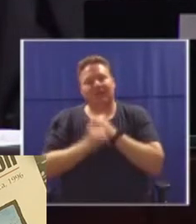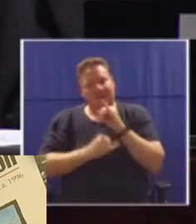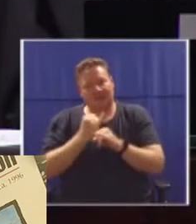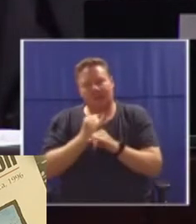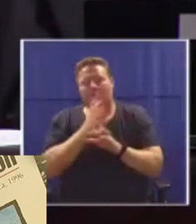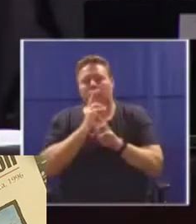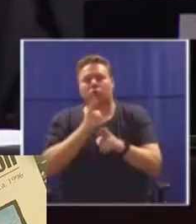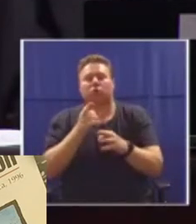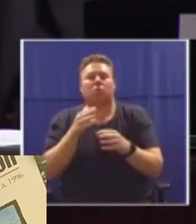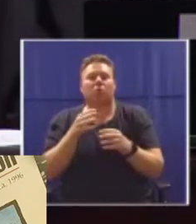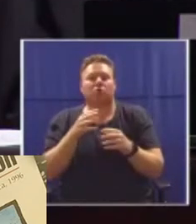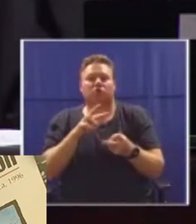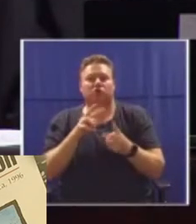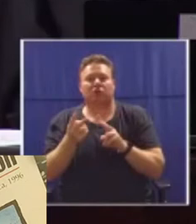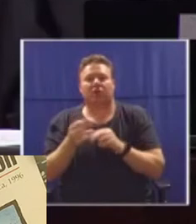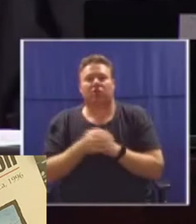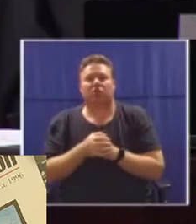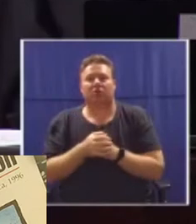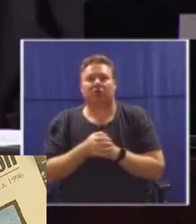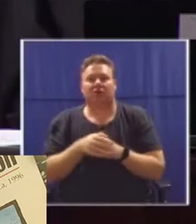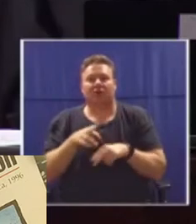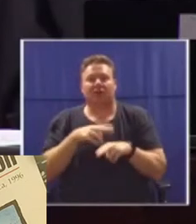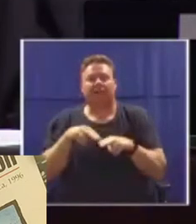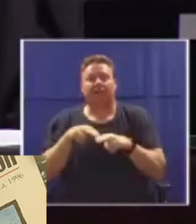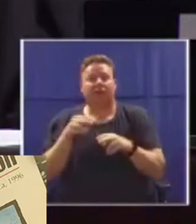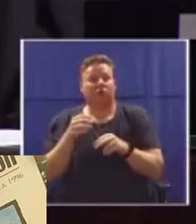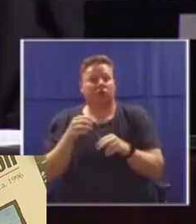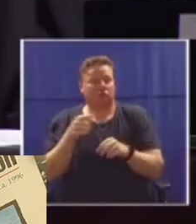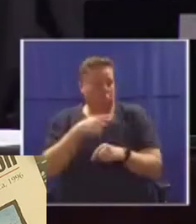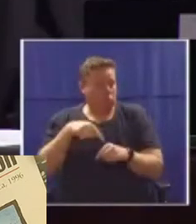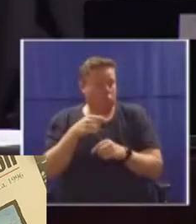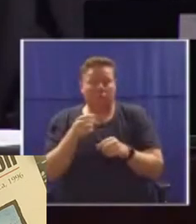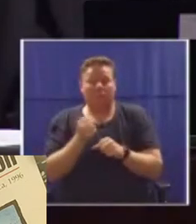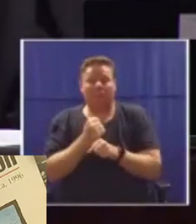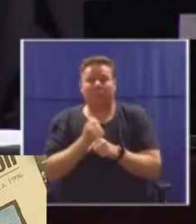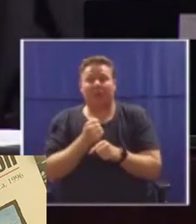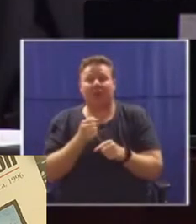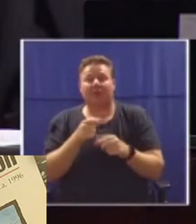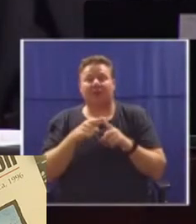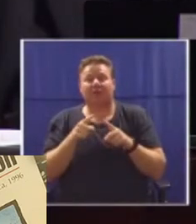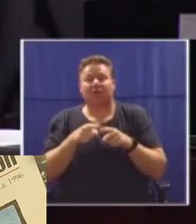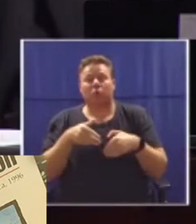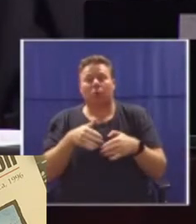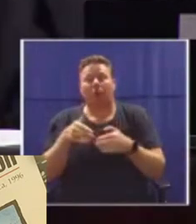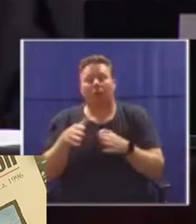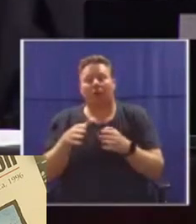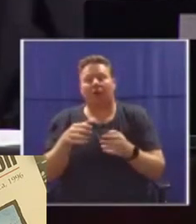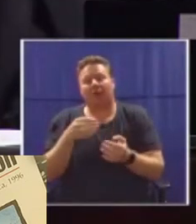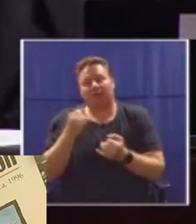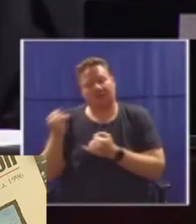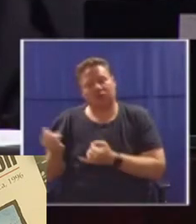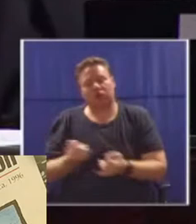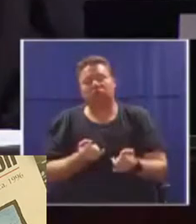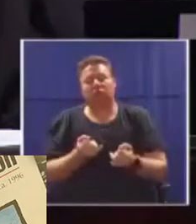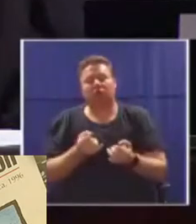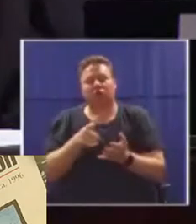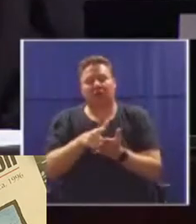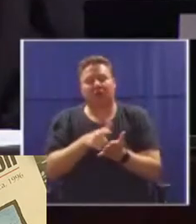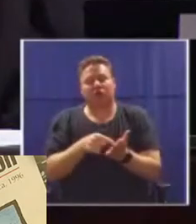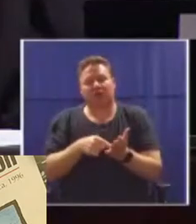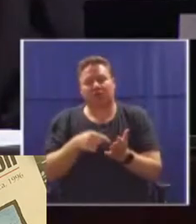response to change. As a nation, we have made strides through the introduction of legislation in this very